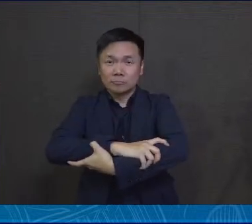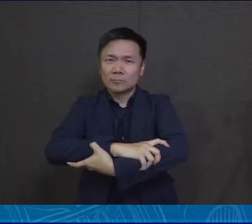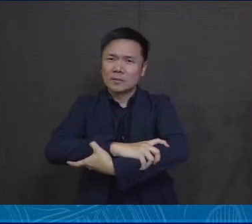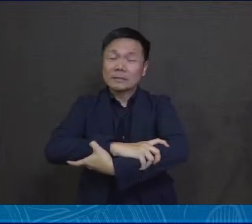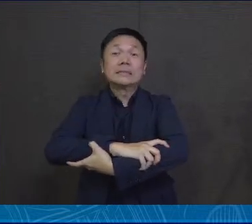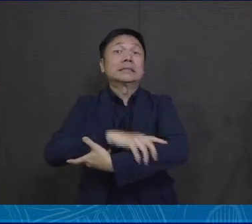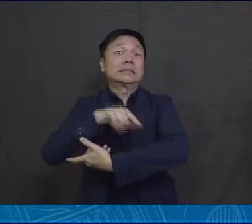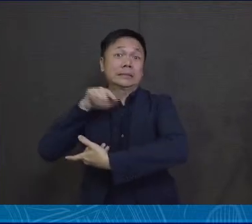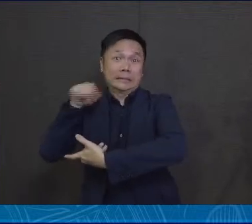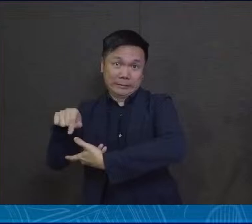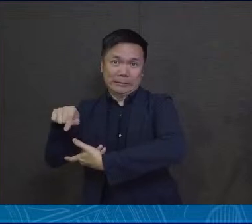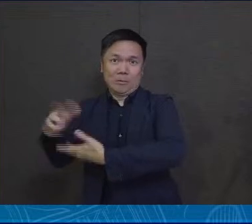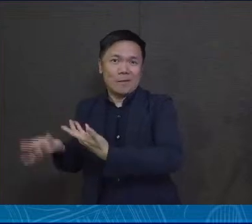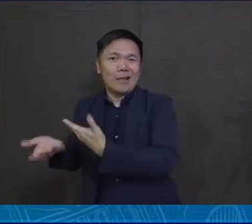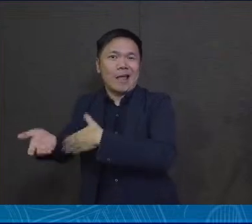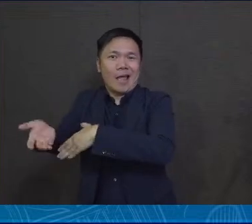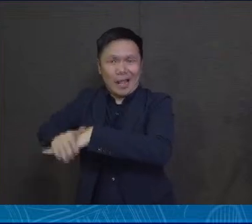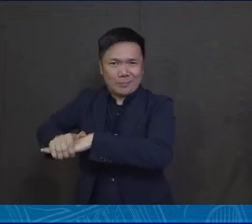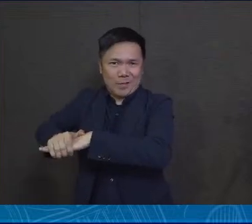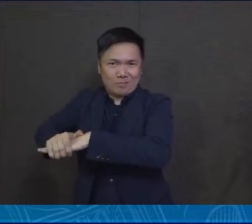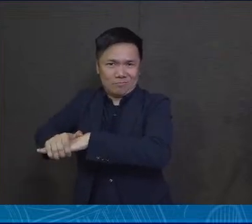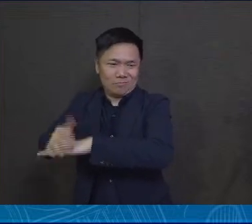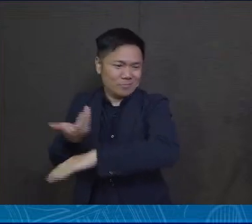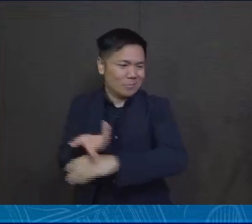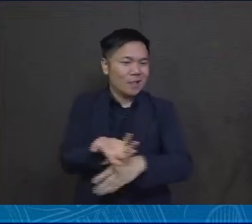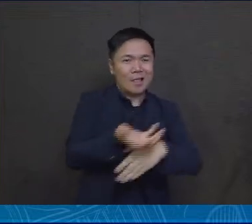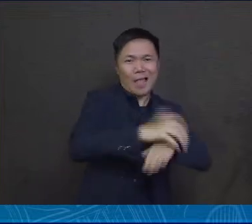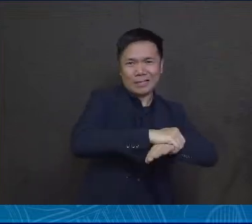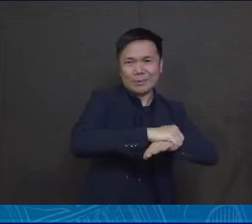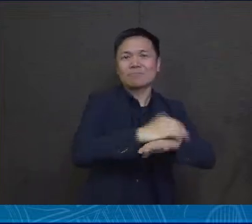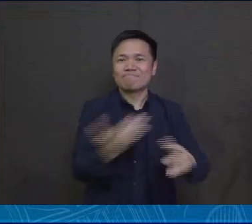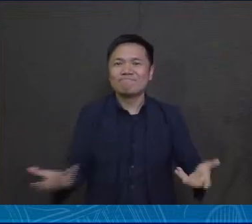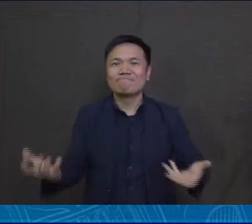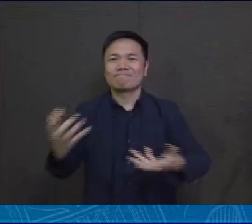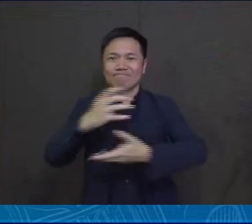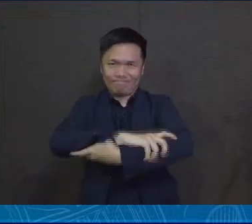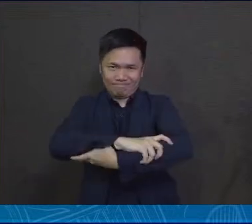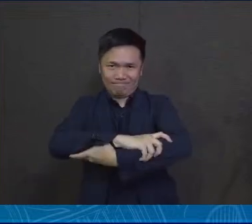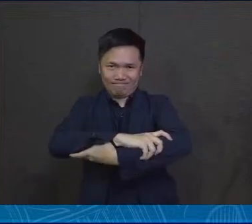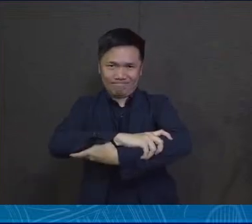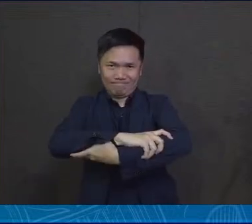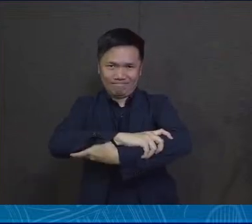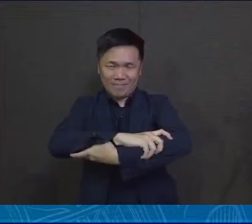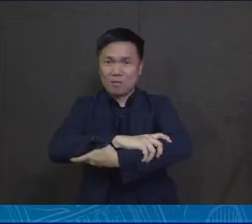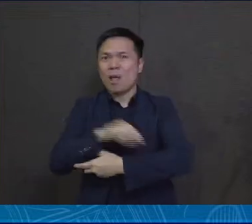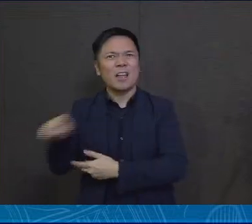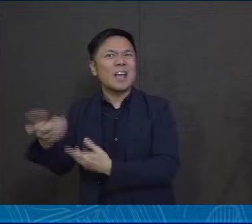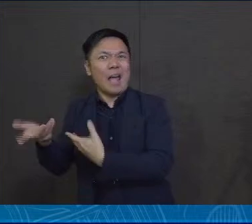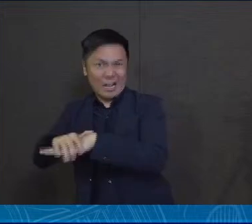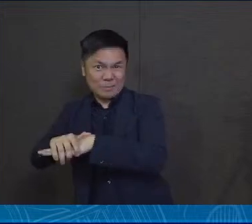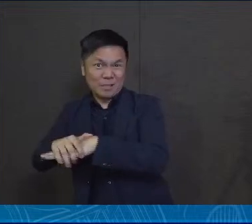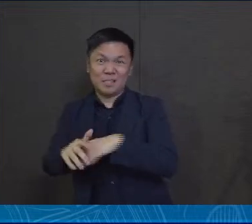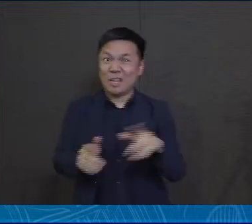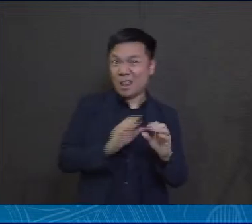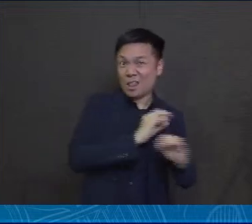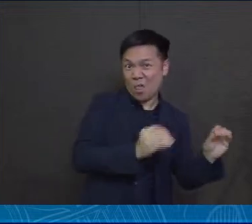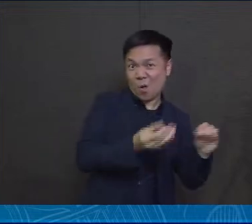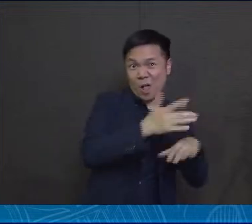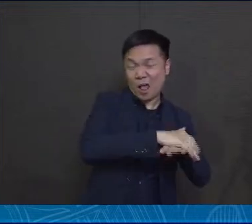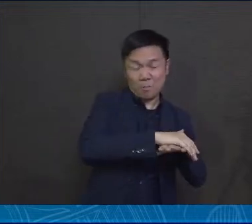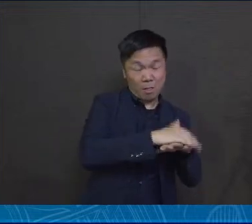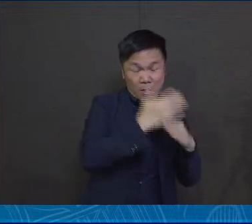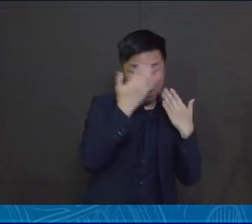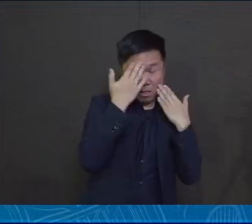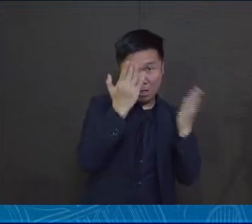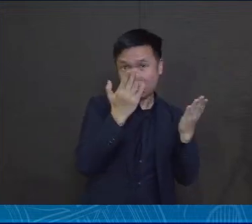the right types of experts on both sides of the coin there, as you mentioned, in terms of from the national government side, but also